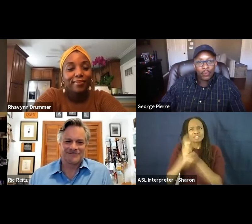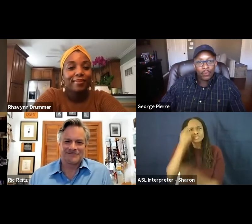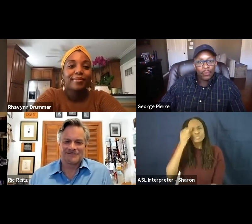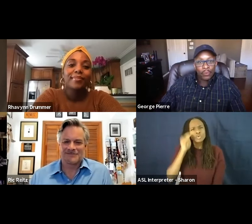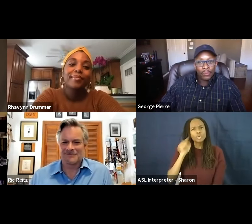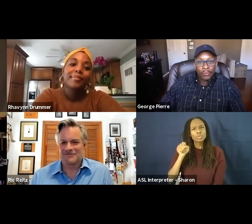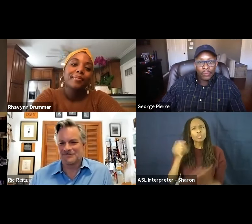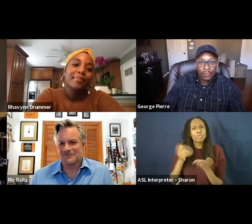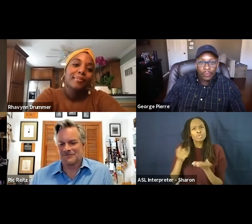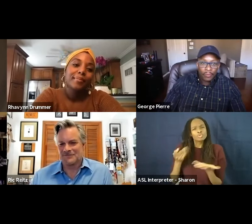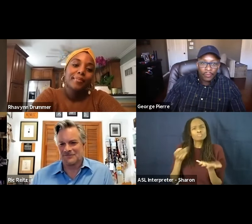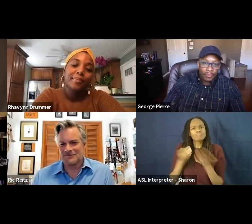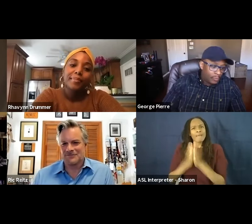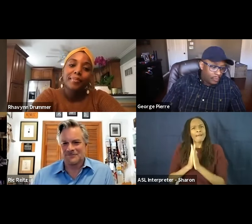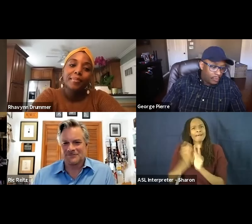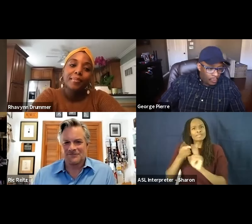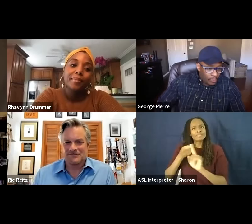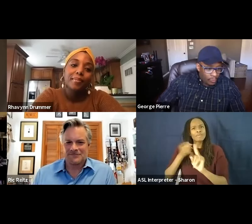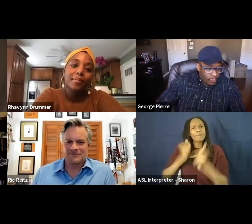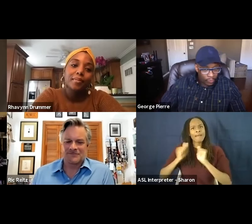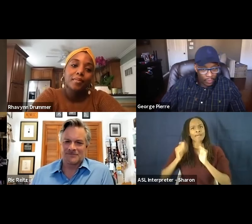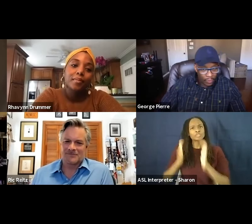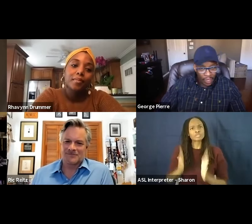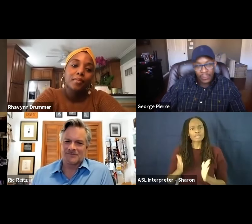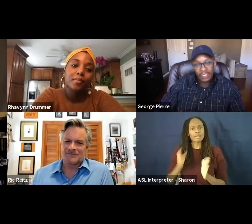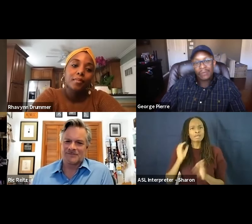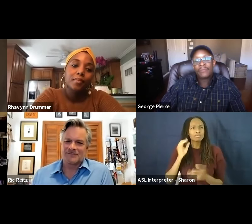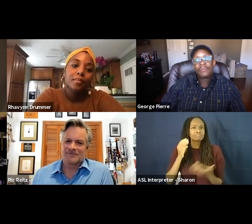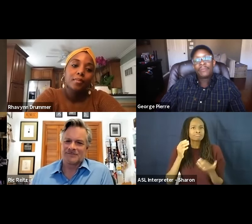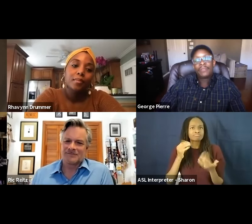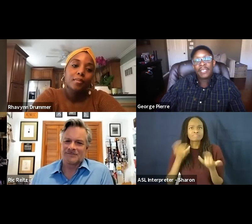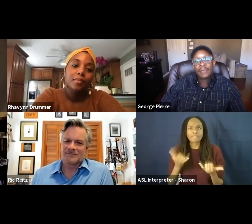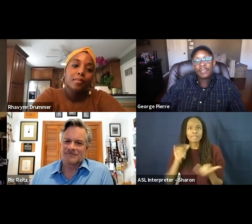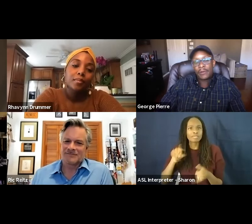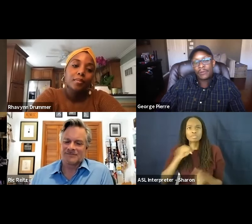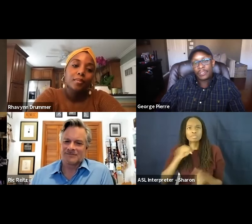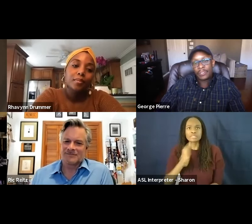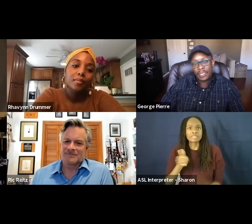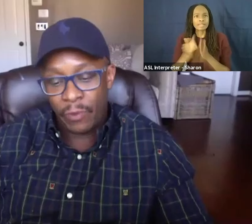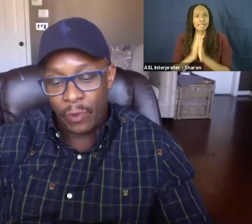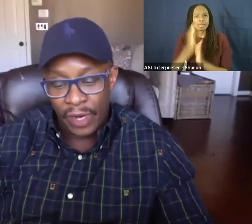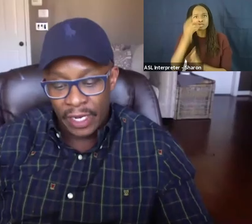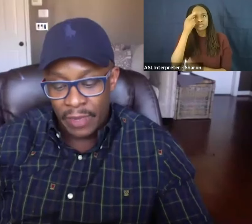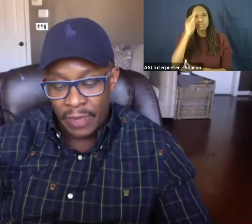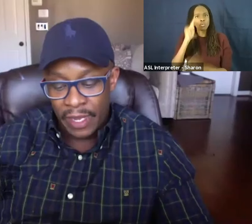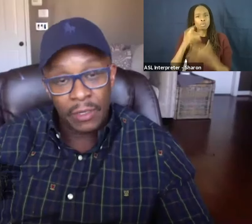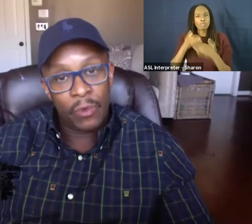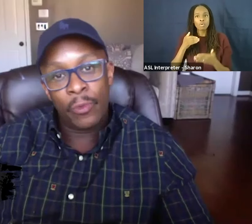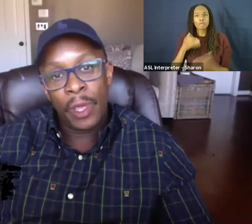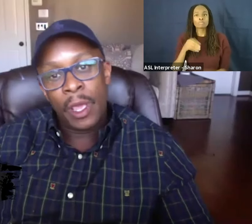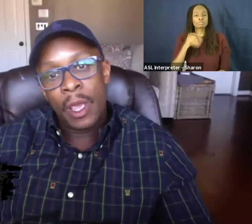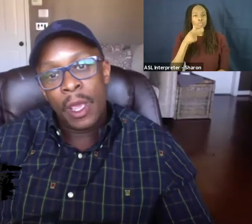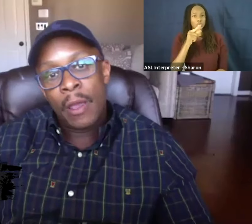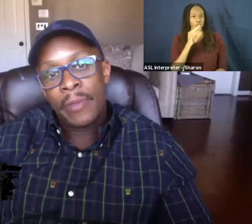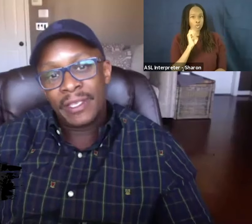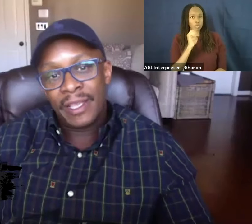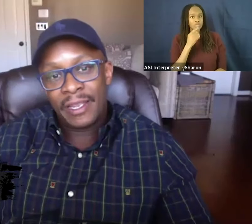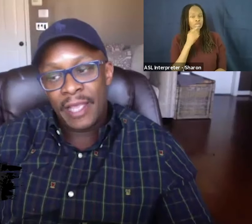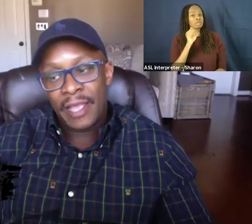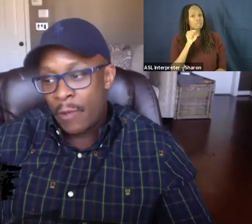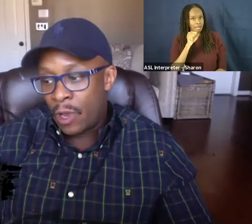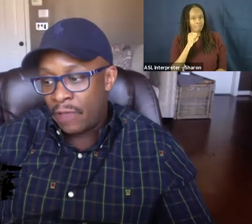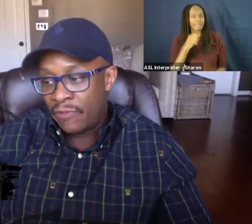actors now that you didn't before? Well, we still hold to the same standards as if when we're bringing them into the room,